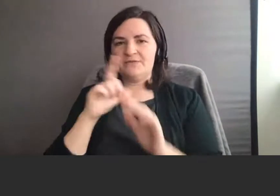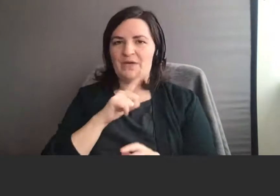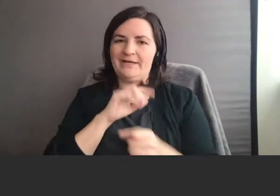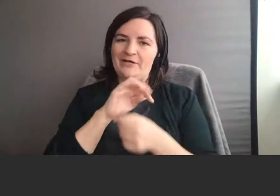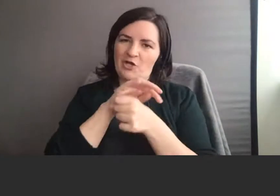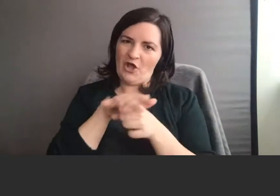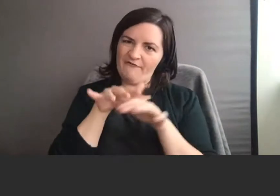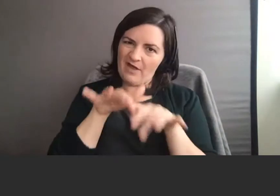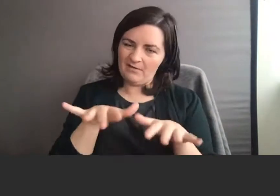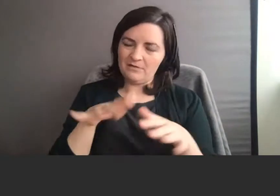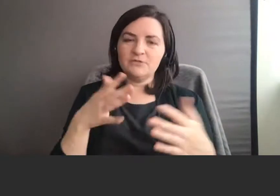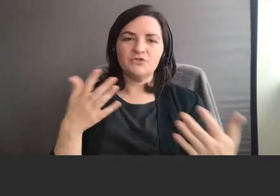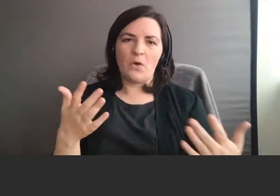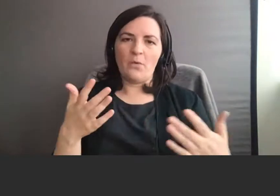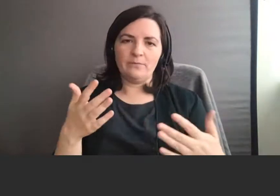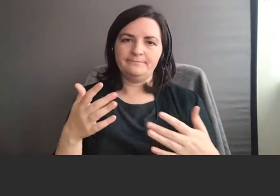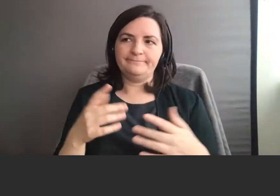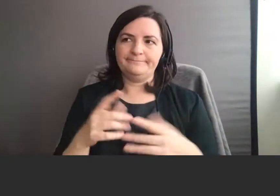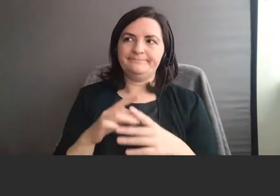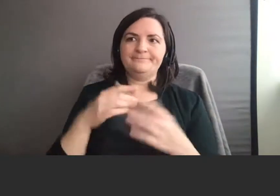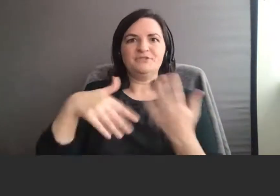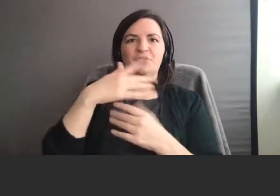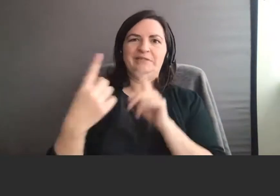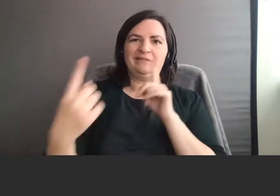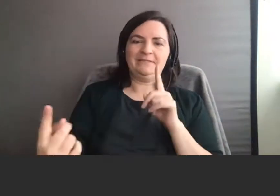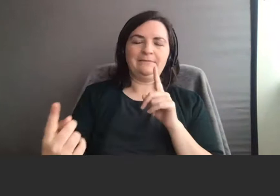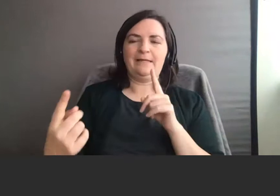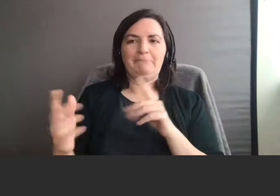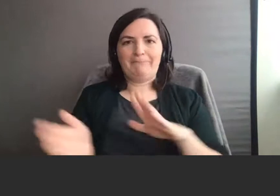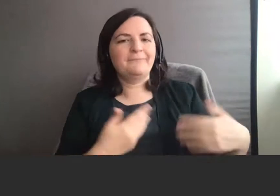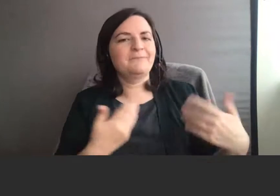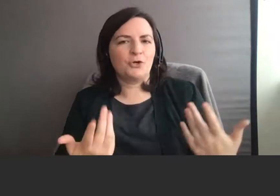issues around social distancing. Advantage number one.